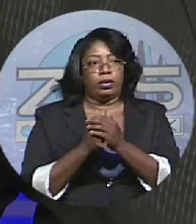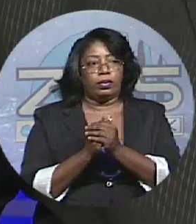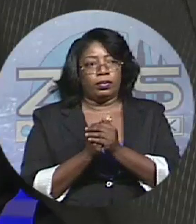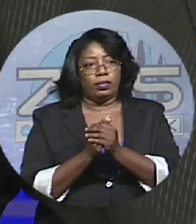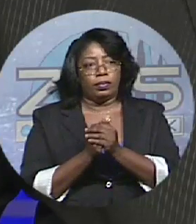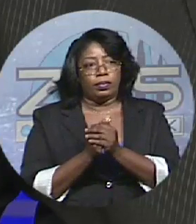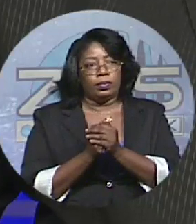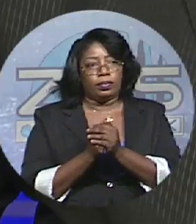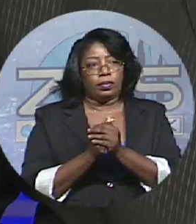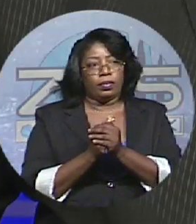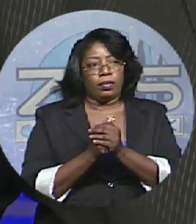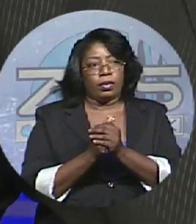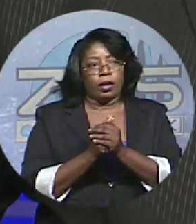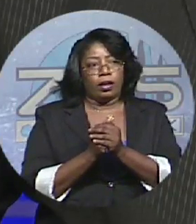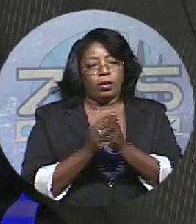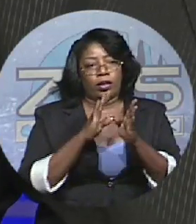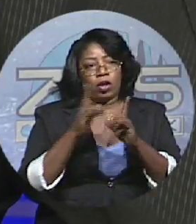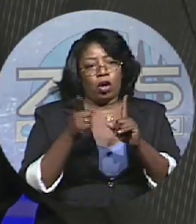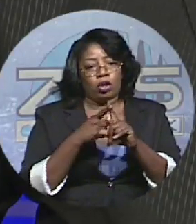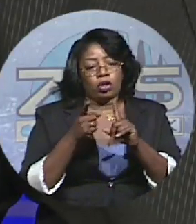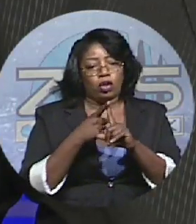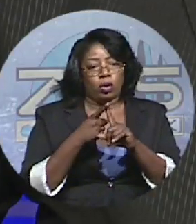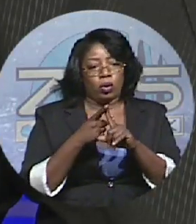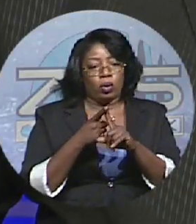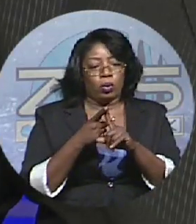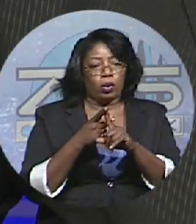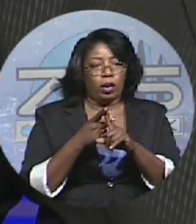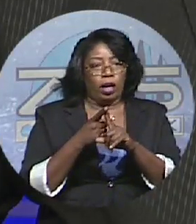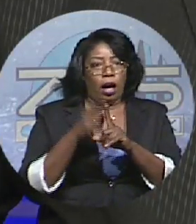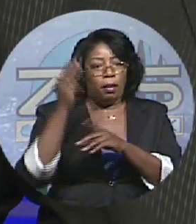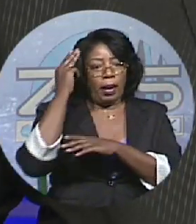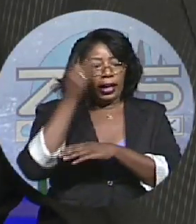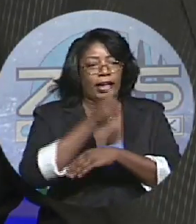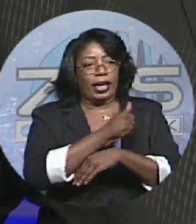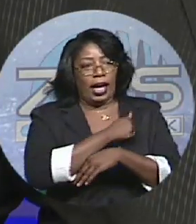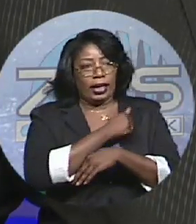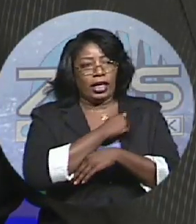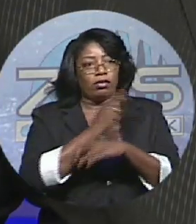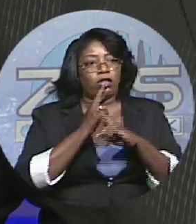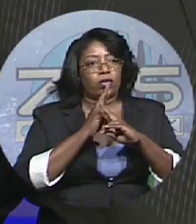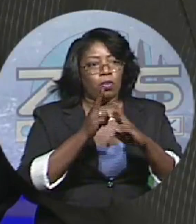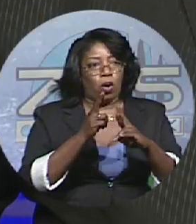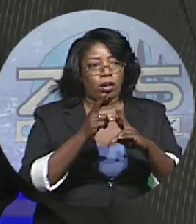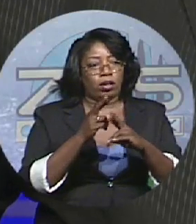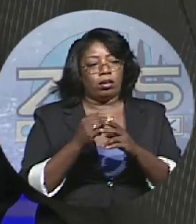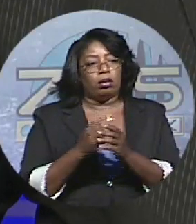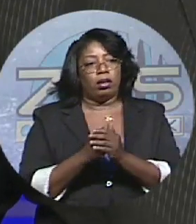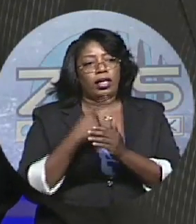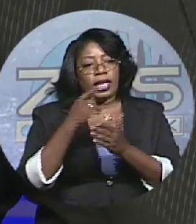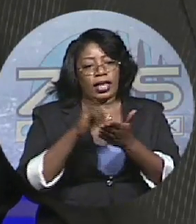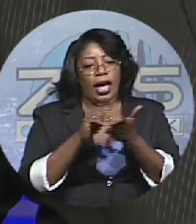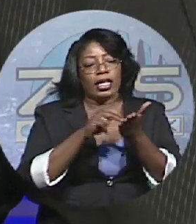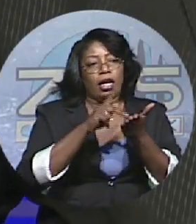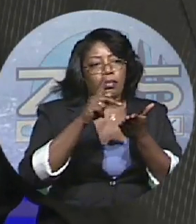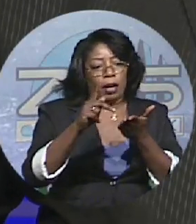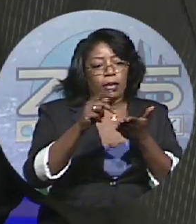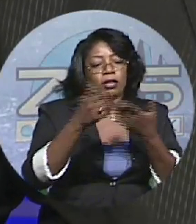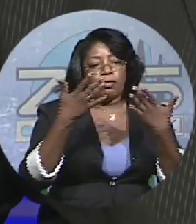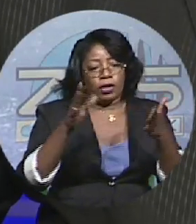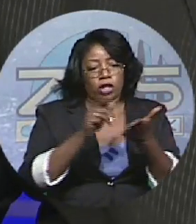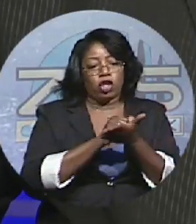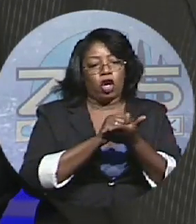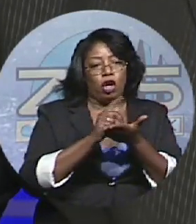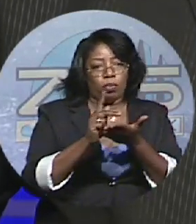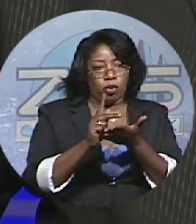News. We reached out to Minister of State for Finance, the Honorable Michael Alkitas, for a response. He said that payments have been approved and